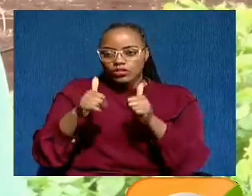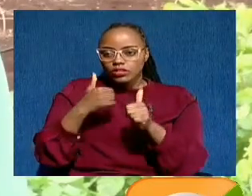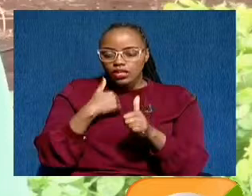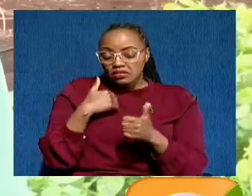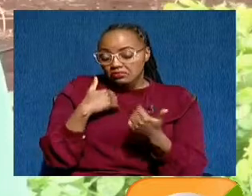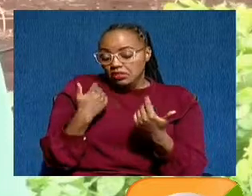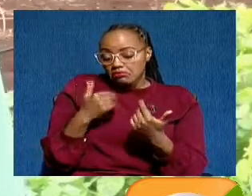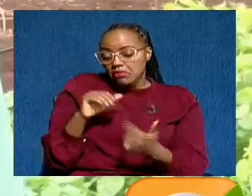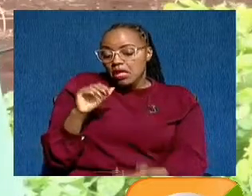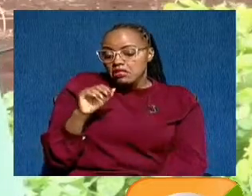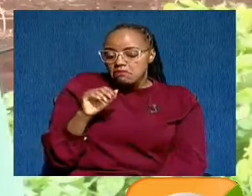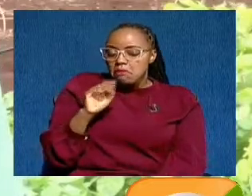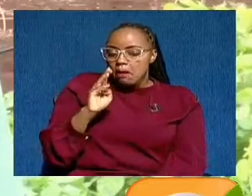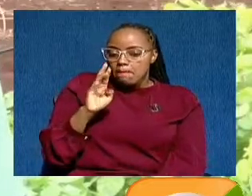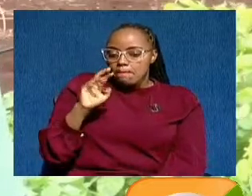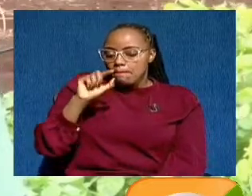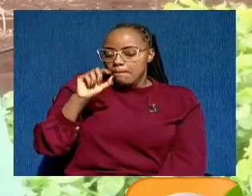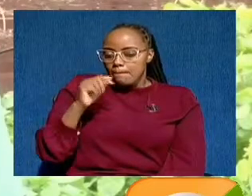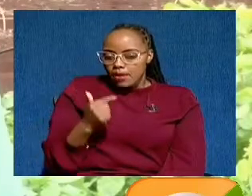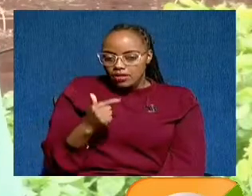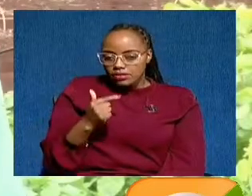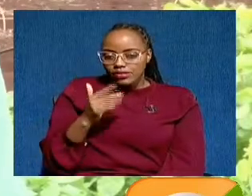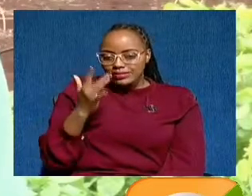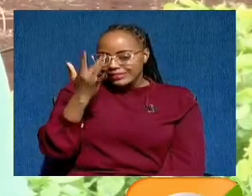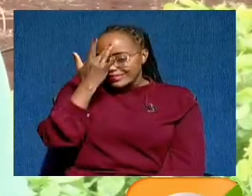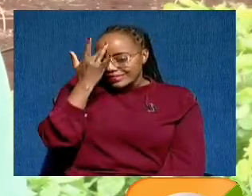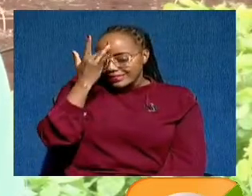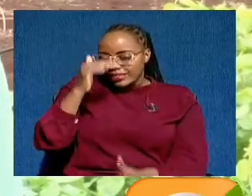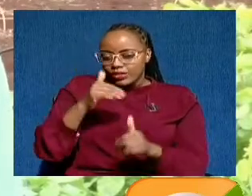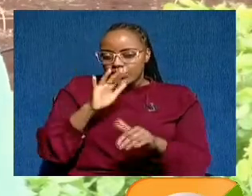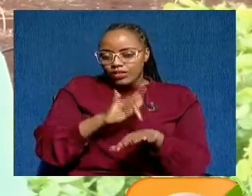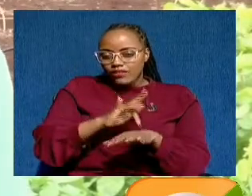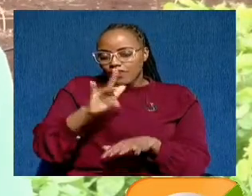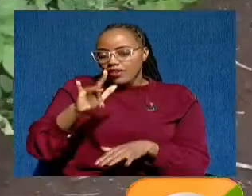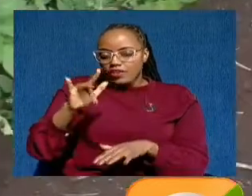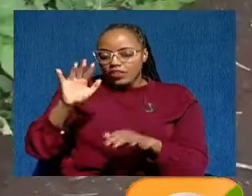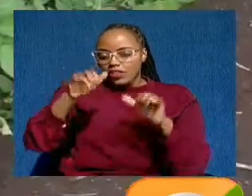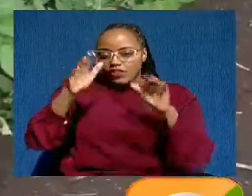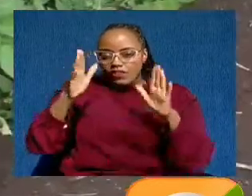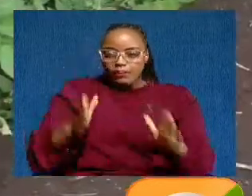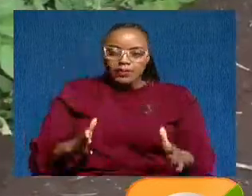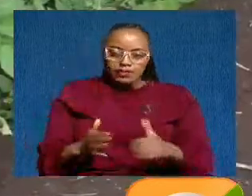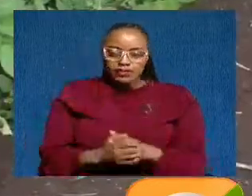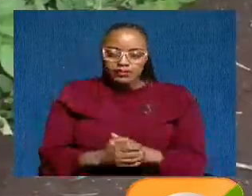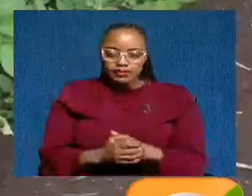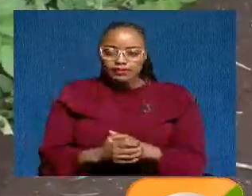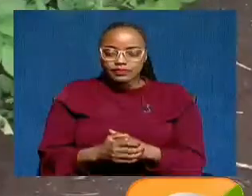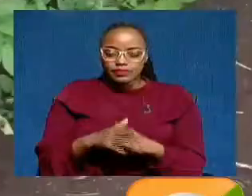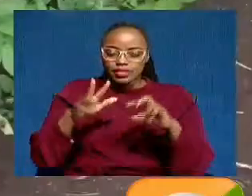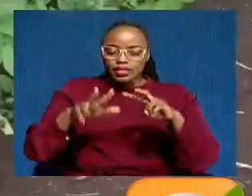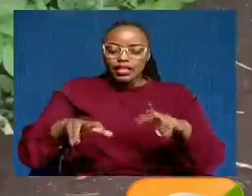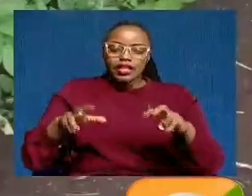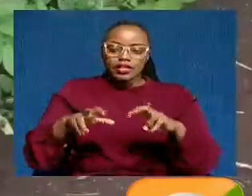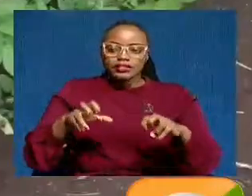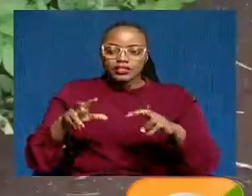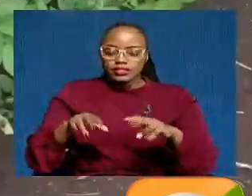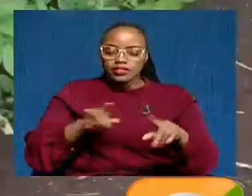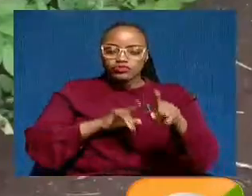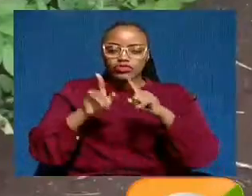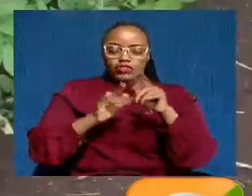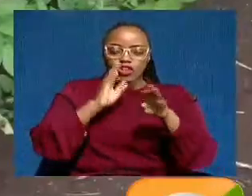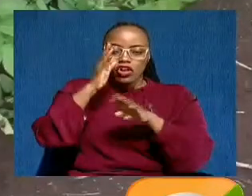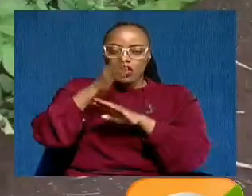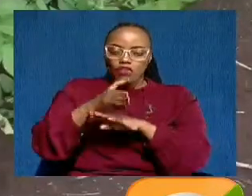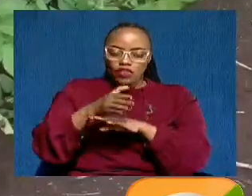blight disease that is quite devastating into the farmer's field. The research journey has taken over